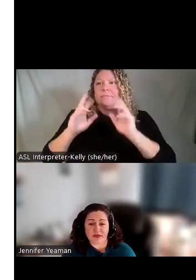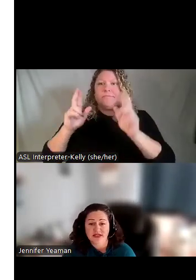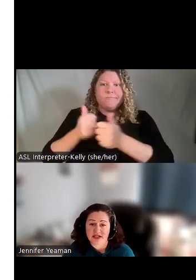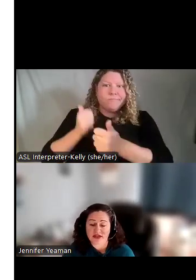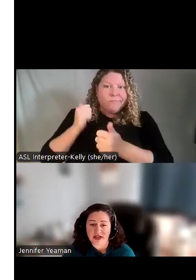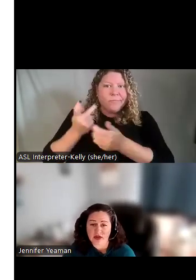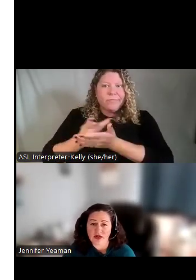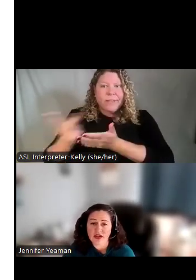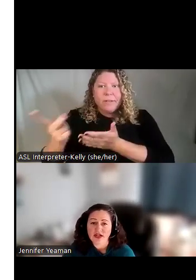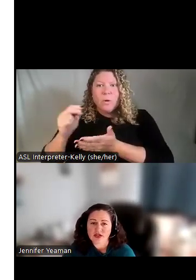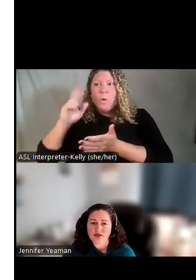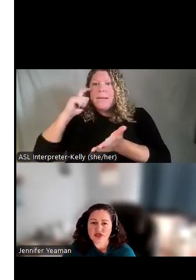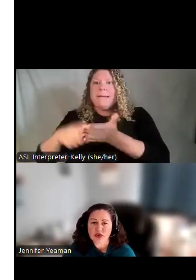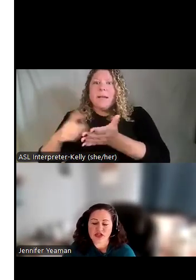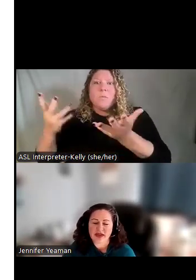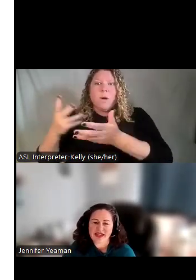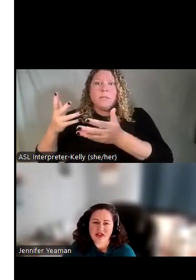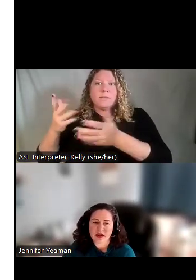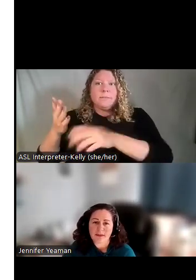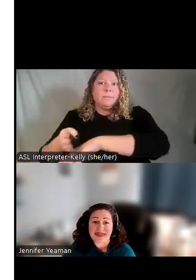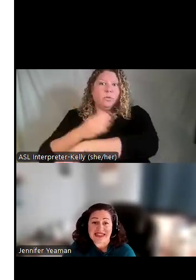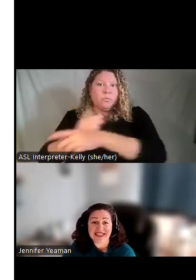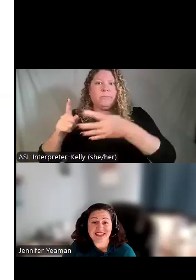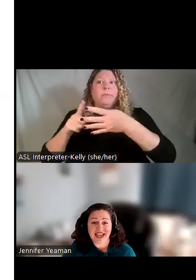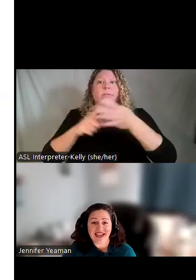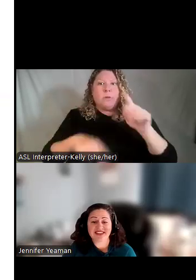identify improvements in your cycle. So for short, you may hear